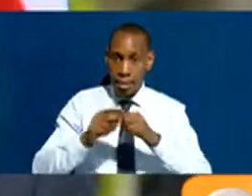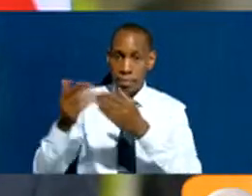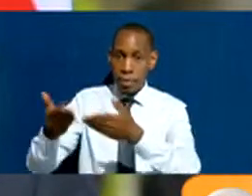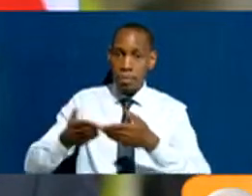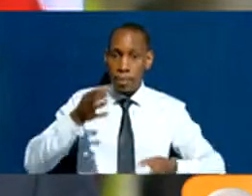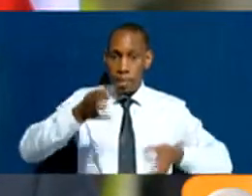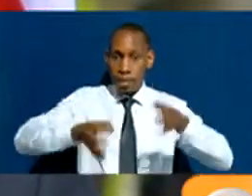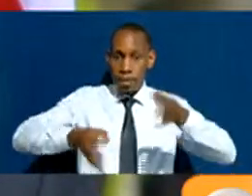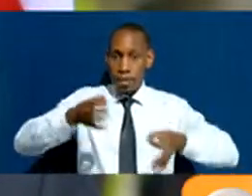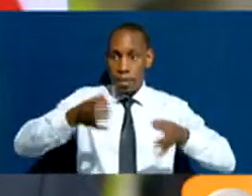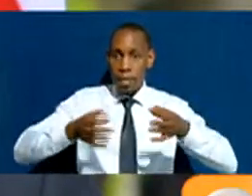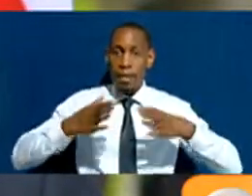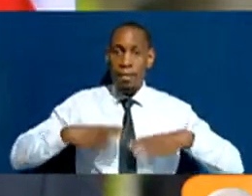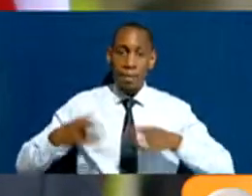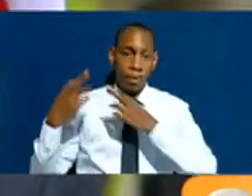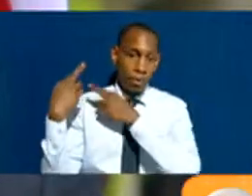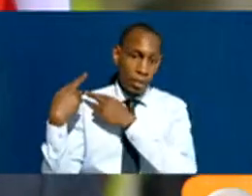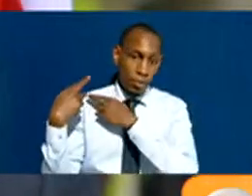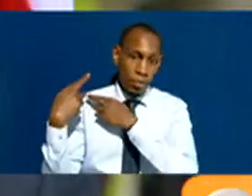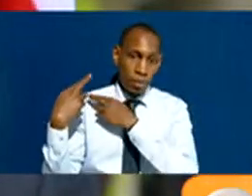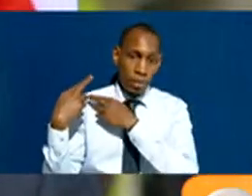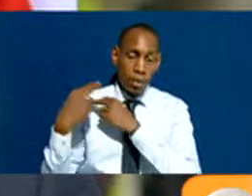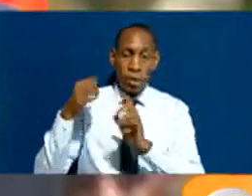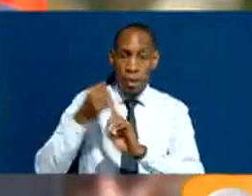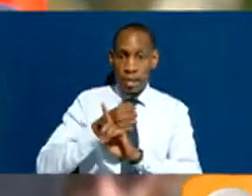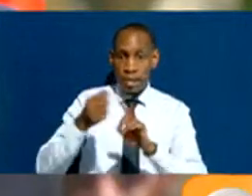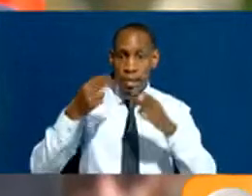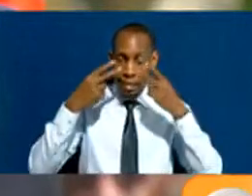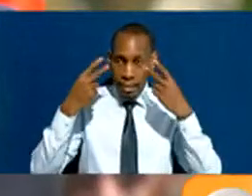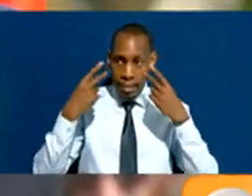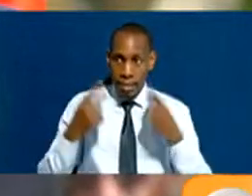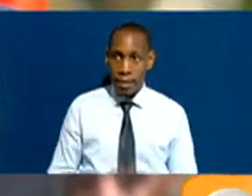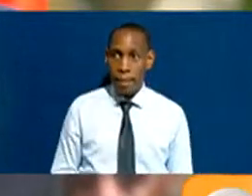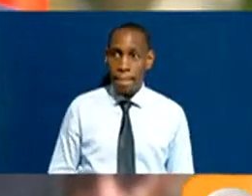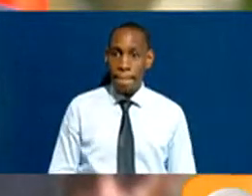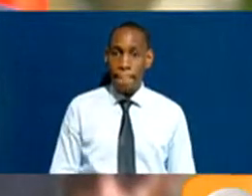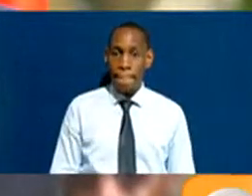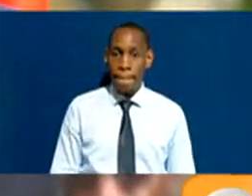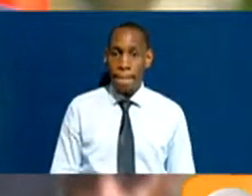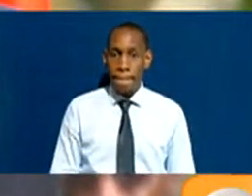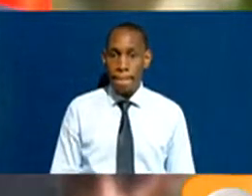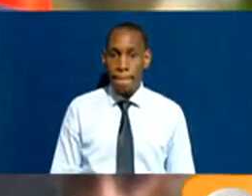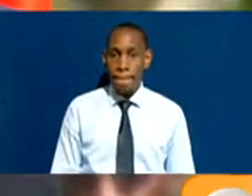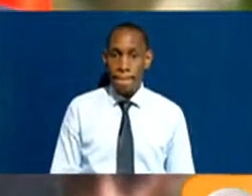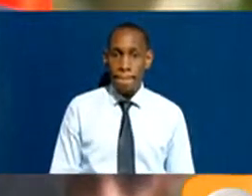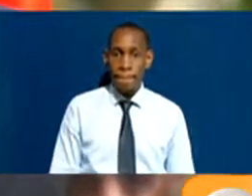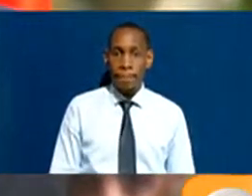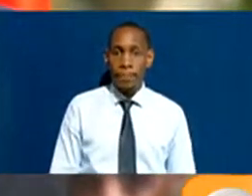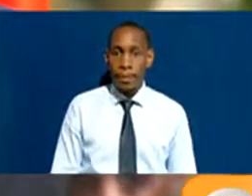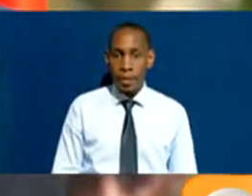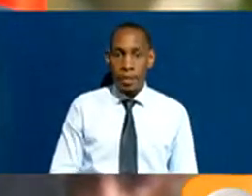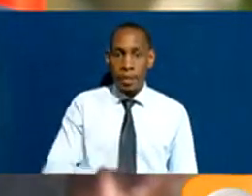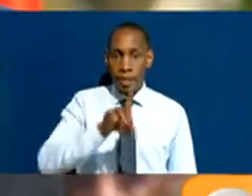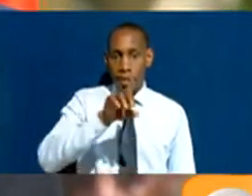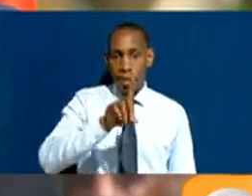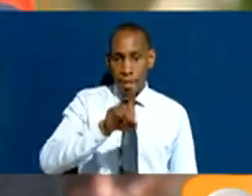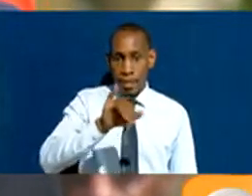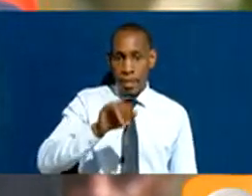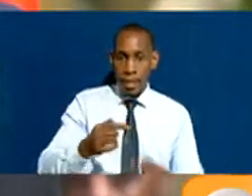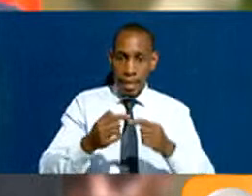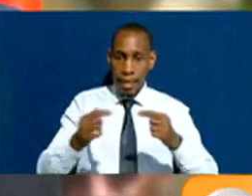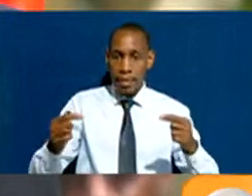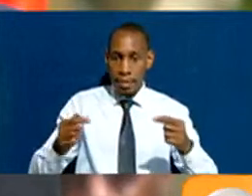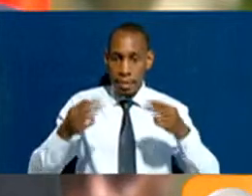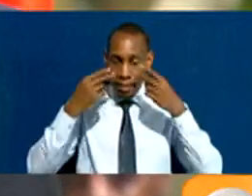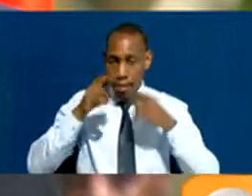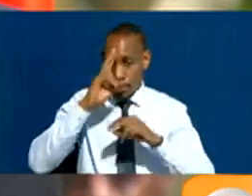justice those responsible for these attacks. The emergency response team based at the DCI Anti-Terrorism Police Unit